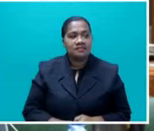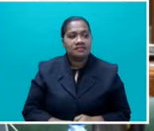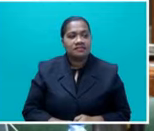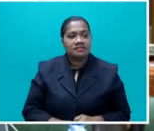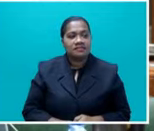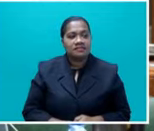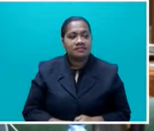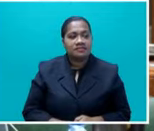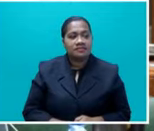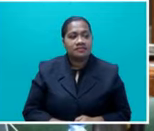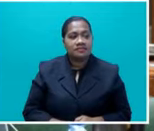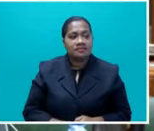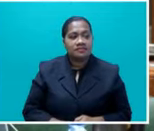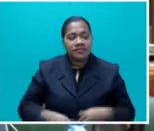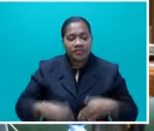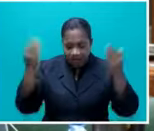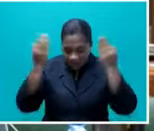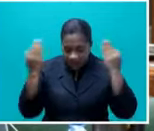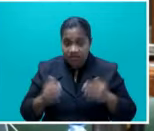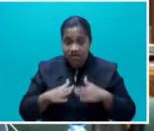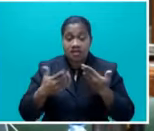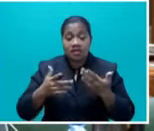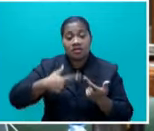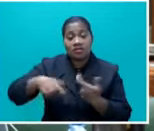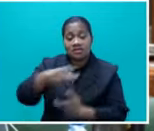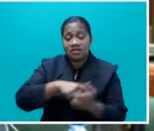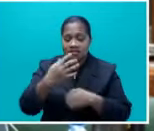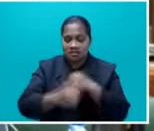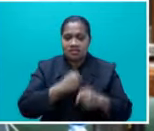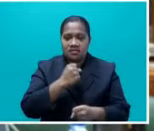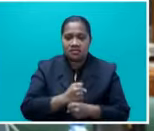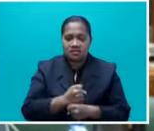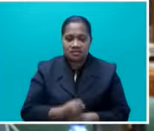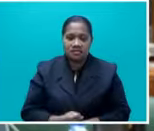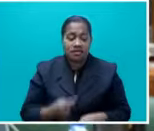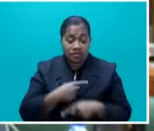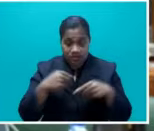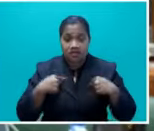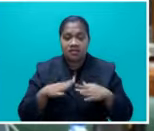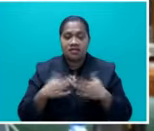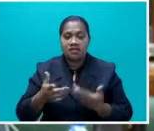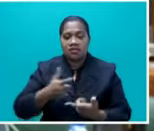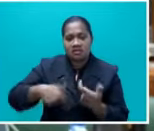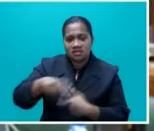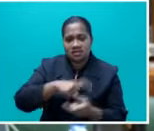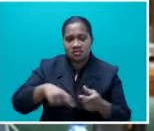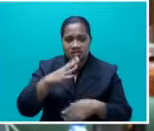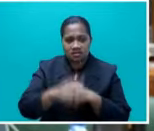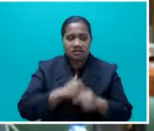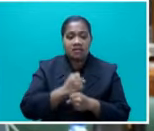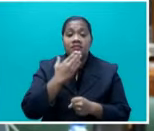Madam Speaker, we are in the cyclone season. Let me end, Madam Speaker. We are in the cyclone season. Please, let's